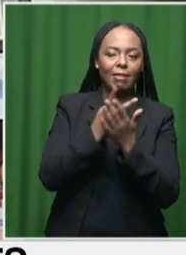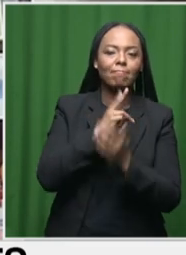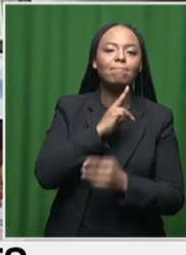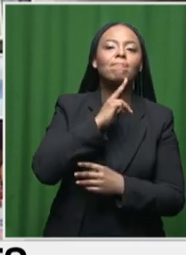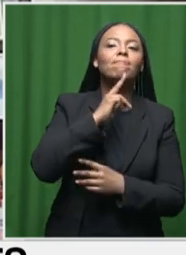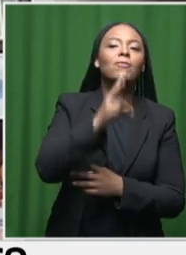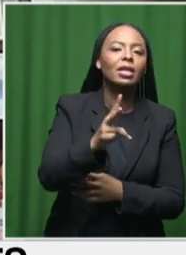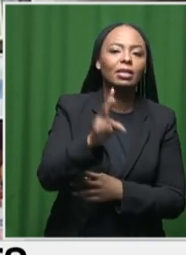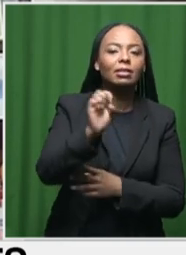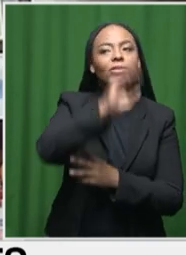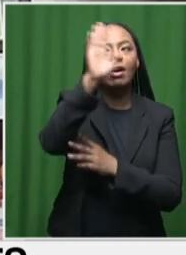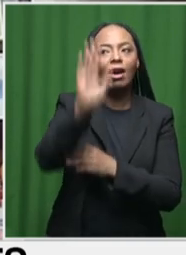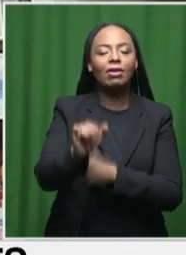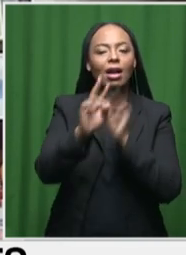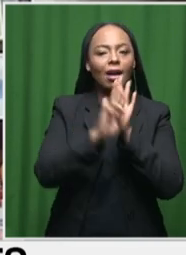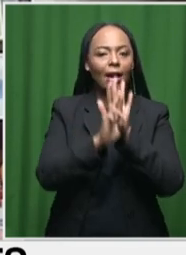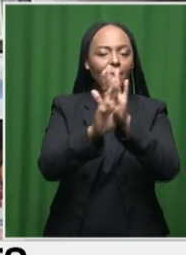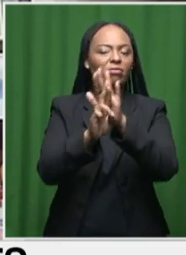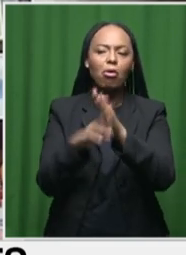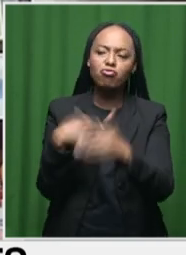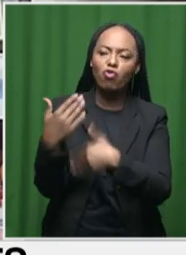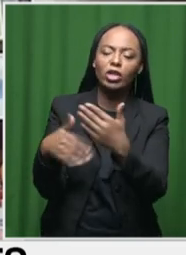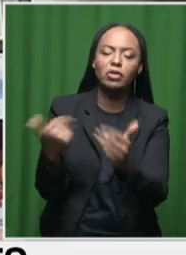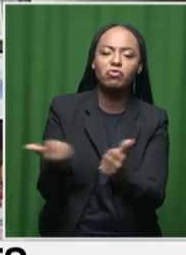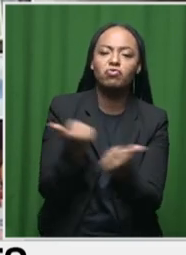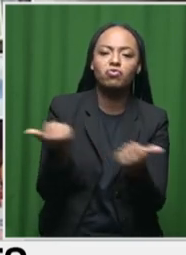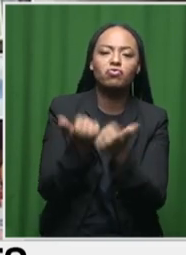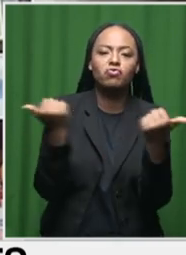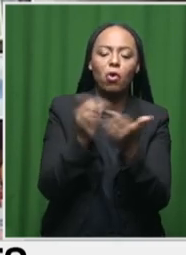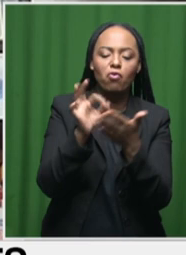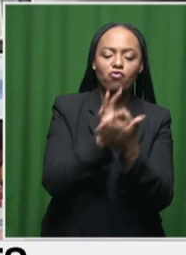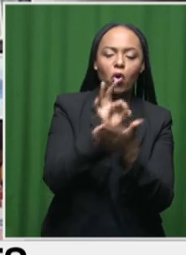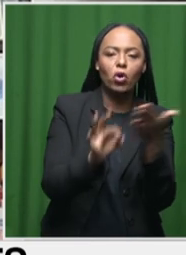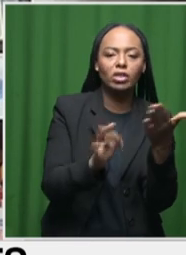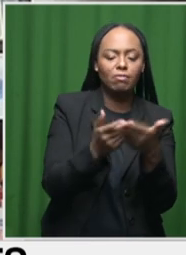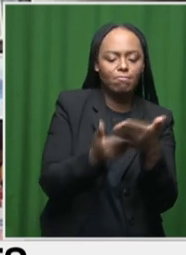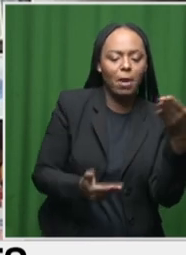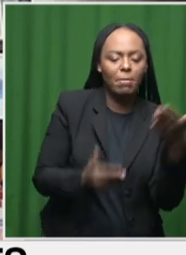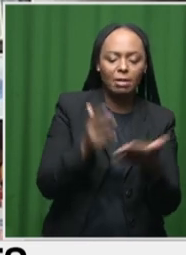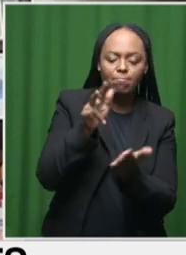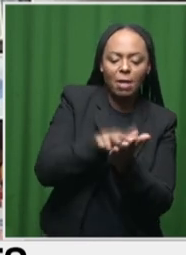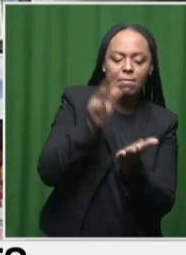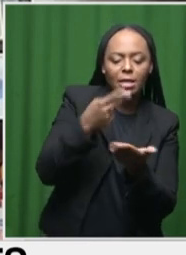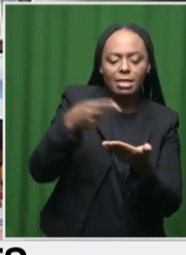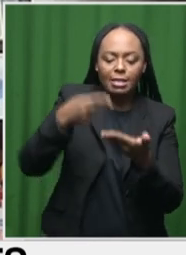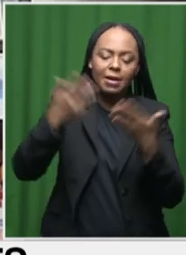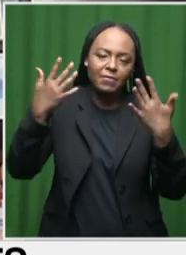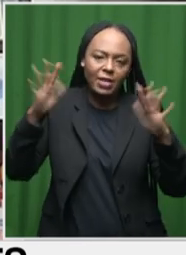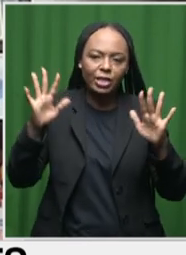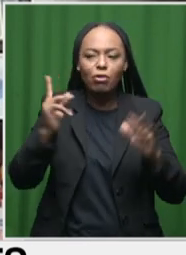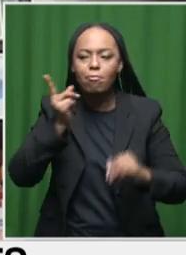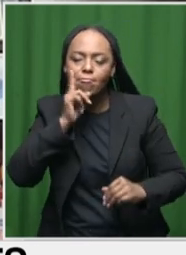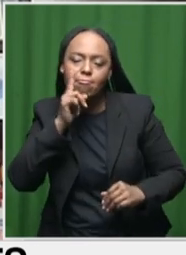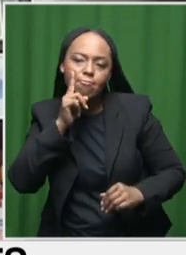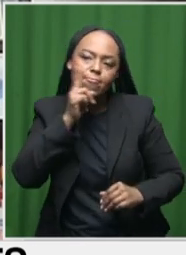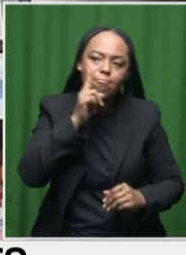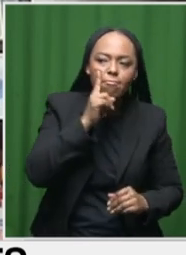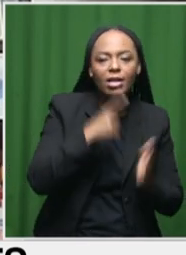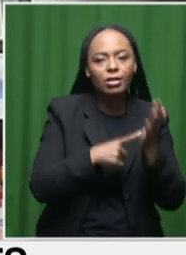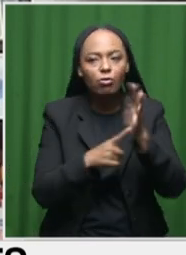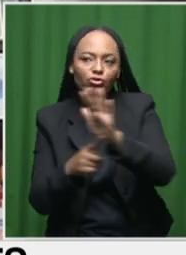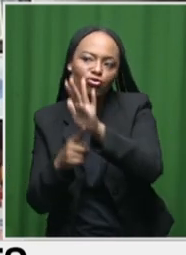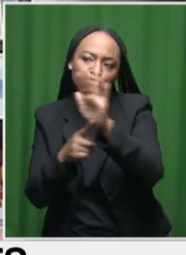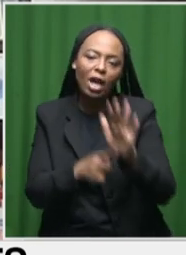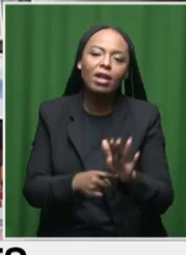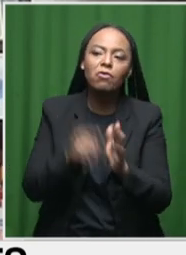Africa. That's all proceeded very smoothly. Our voters' roll is signed off. We have demonstrated and tested our voting system,